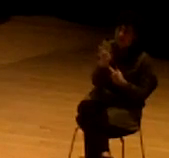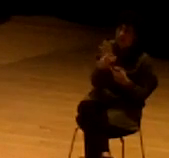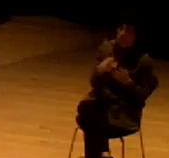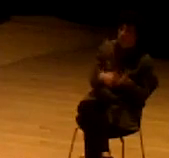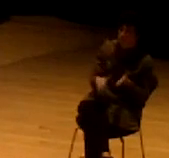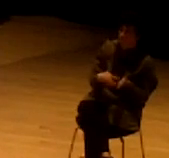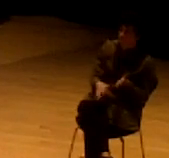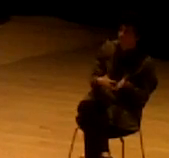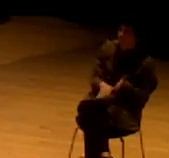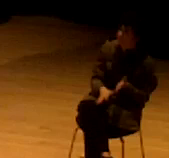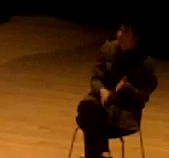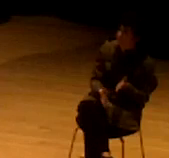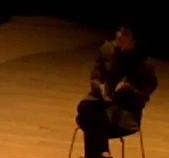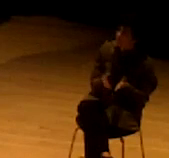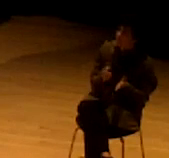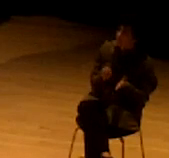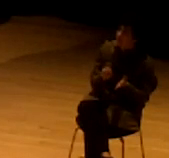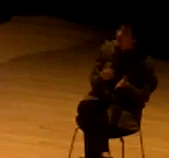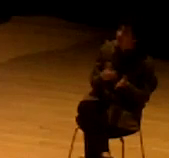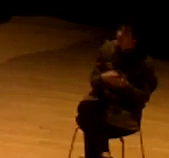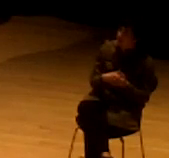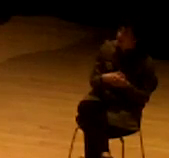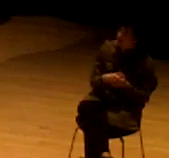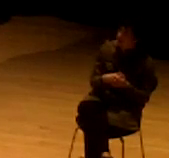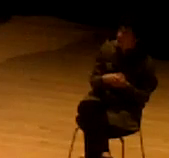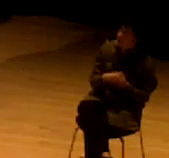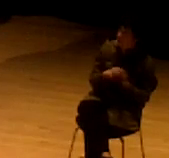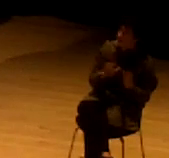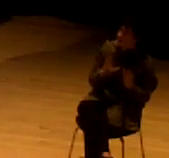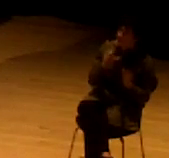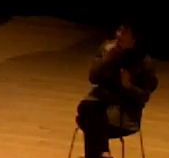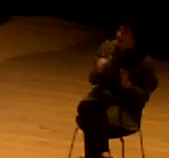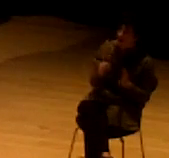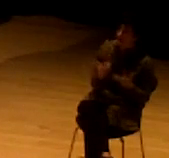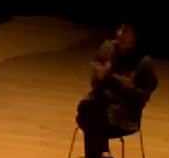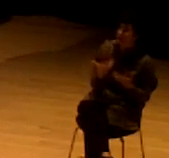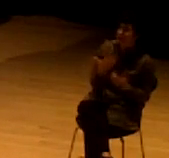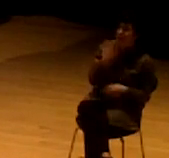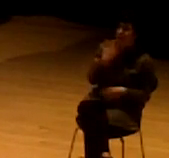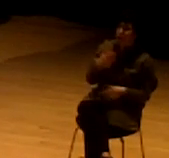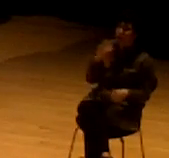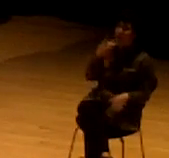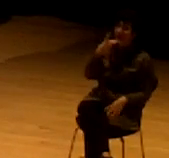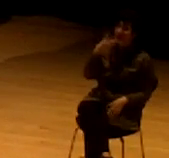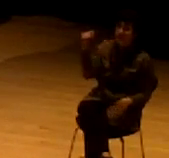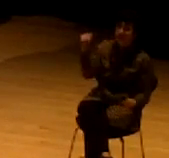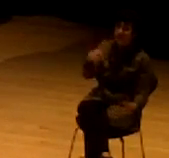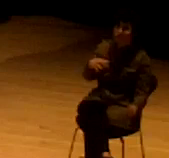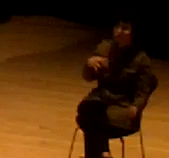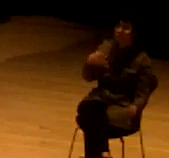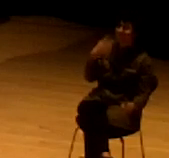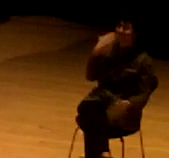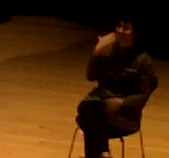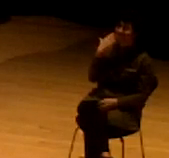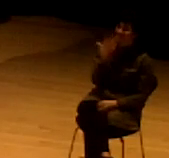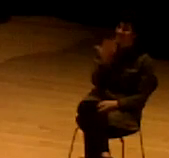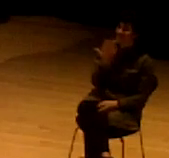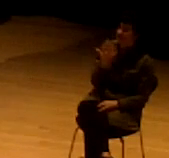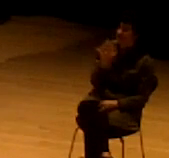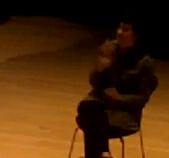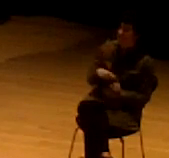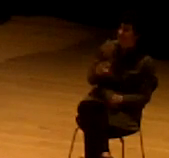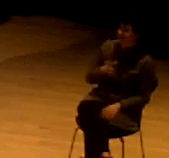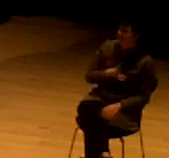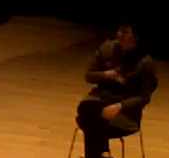was very gritty, like iPhone gritty, and not well lit, and all of that, and immediately that worked so